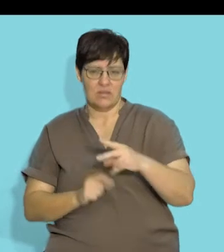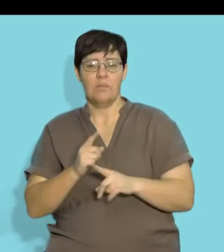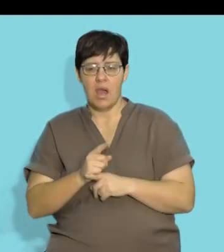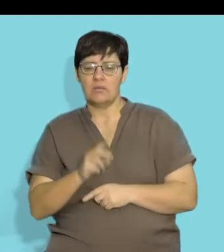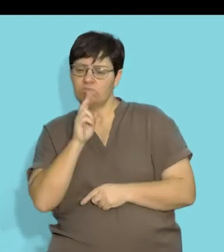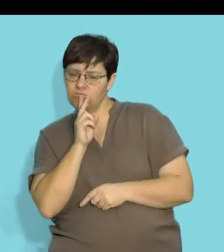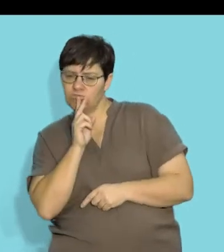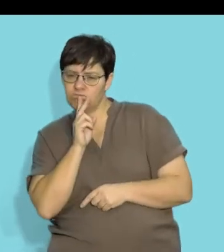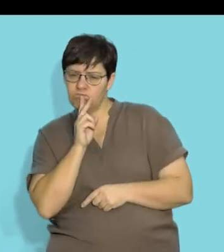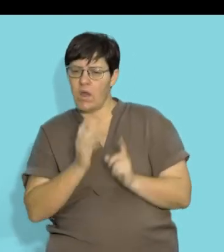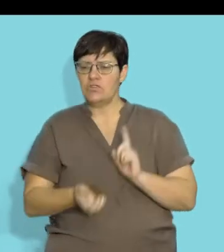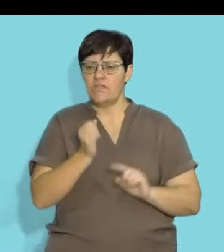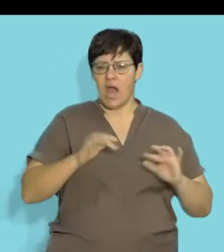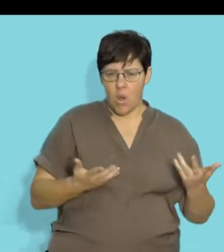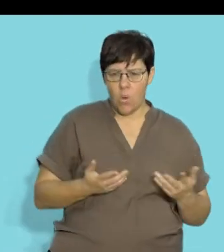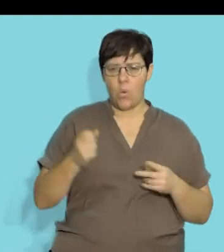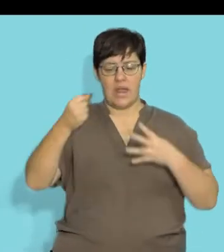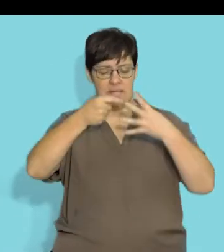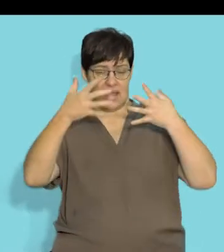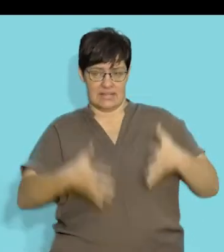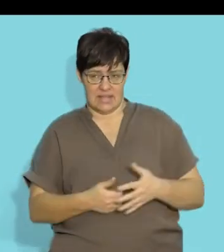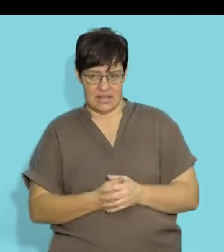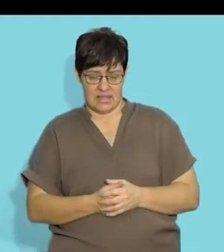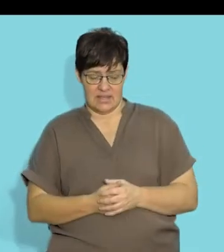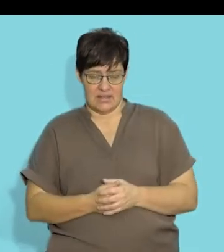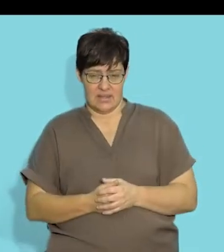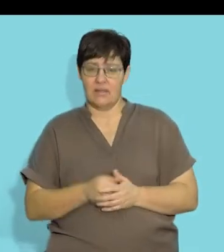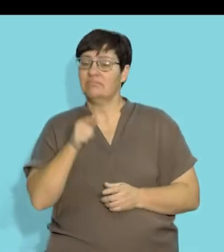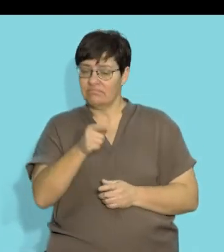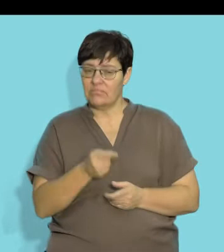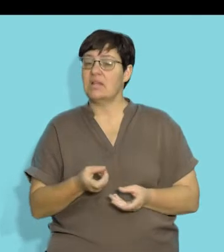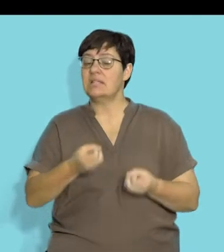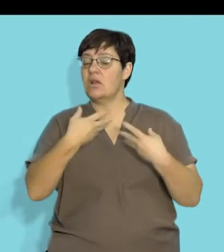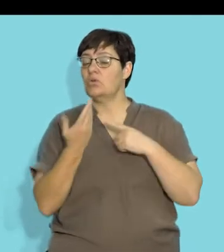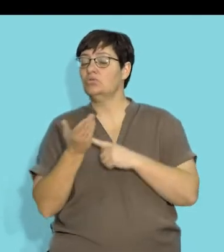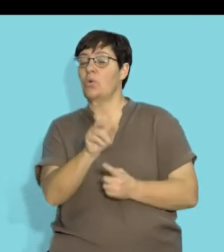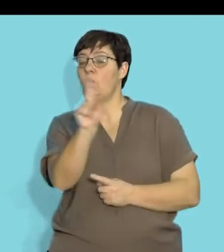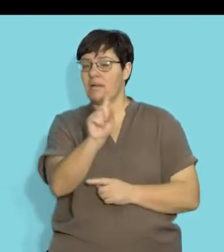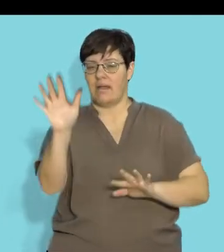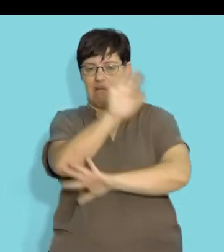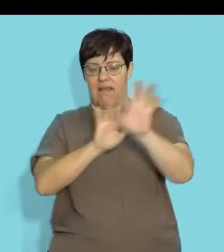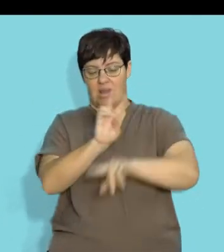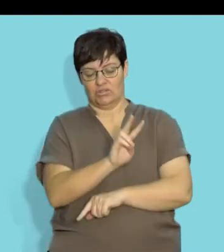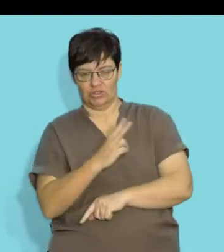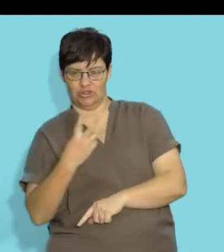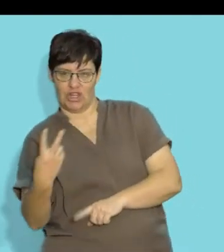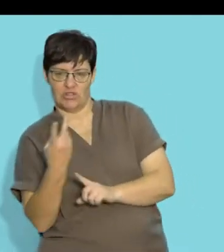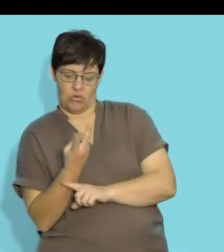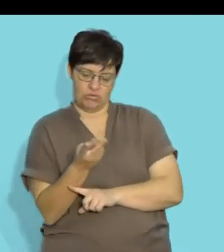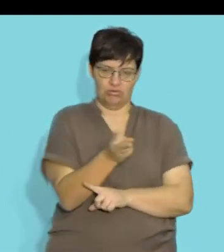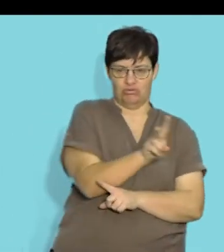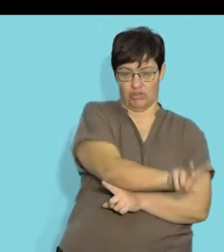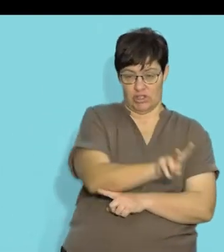happened, we achieve it by an indicator, which gives us a color change. So this is the